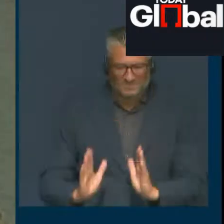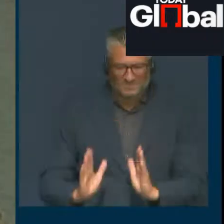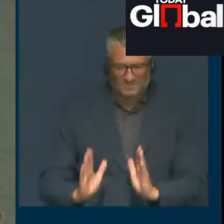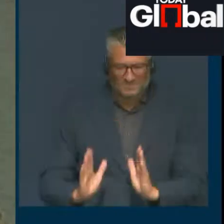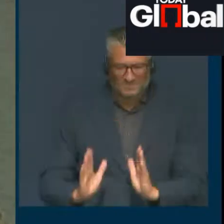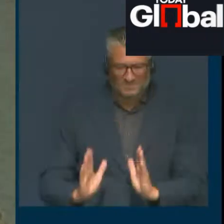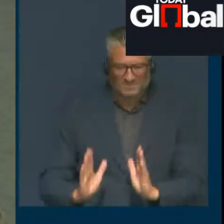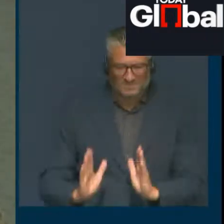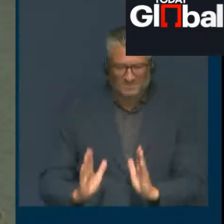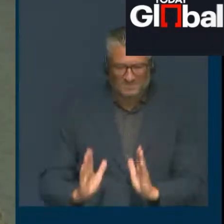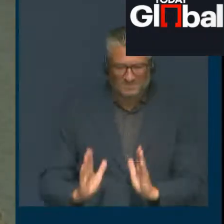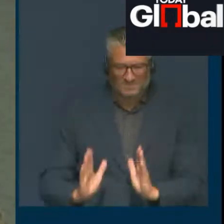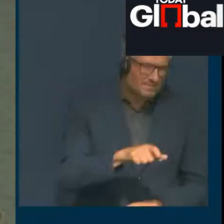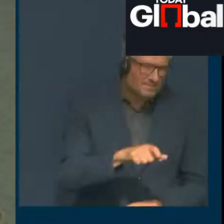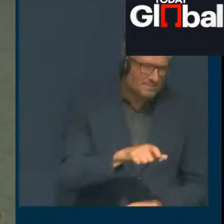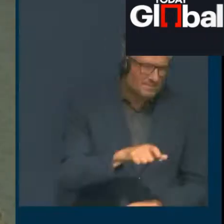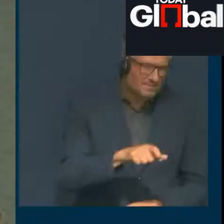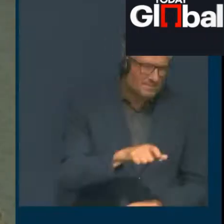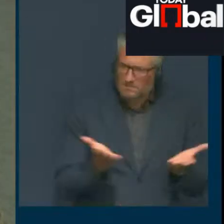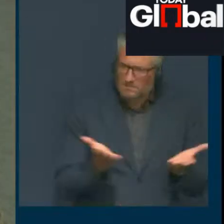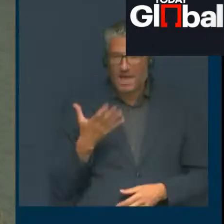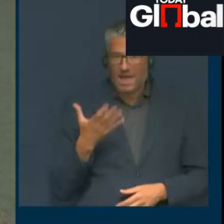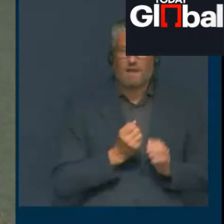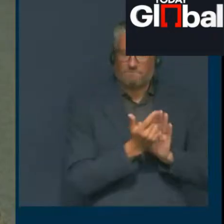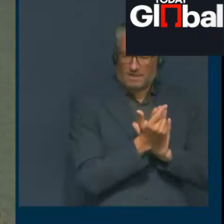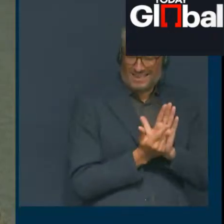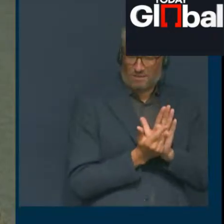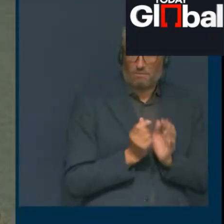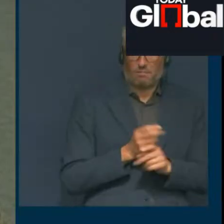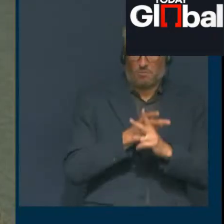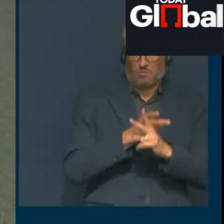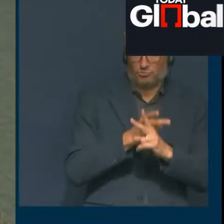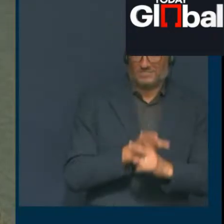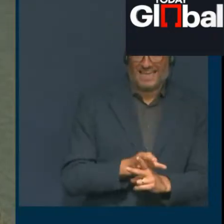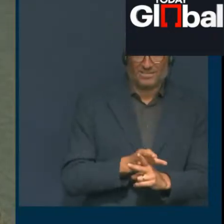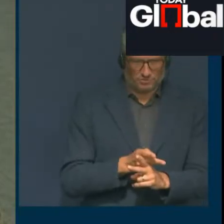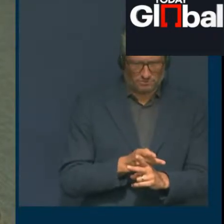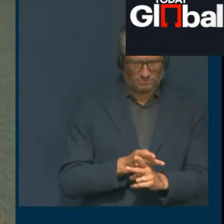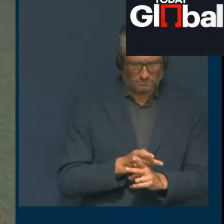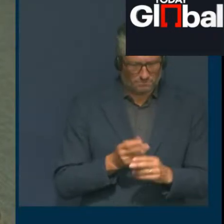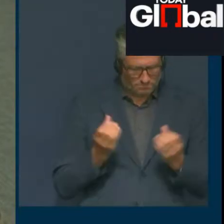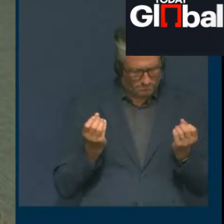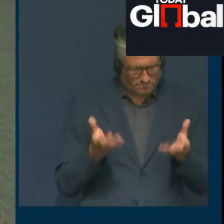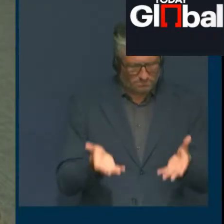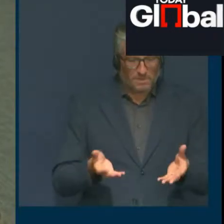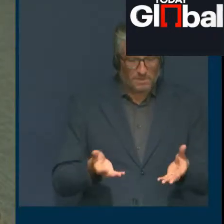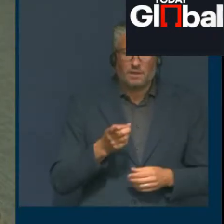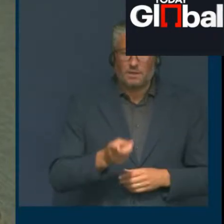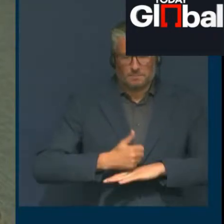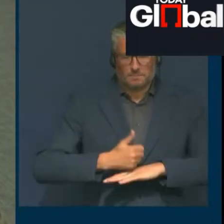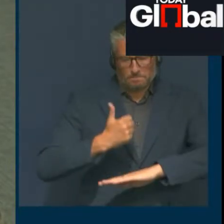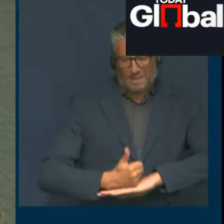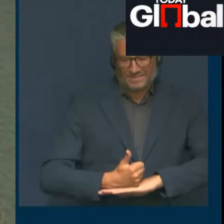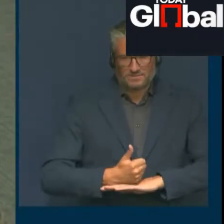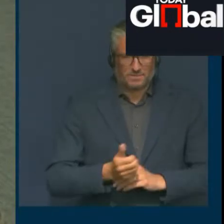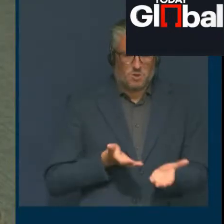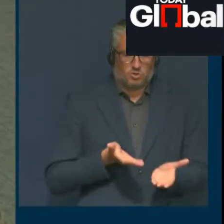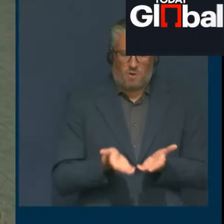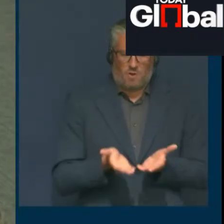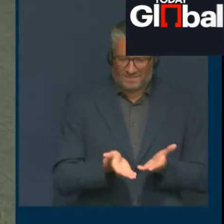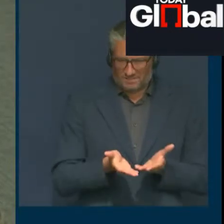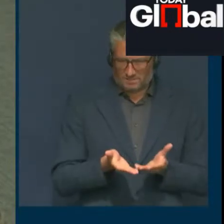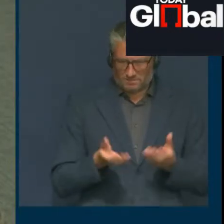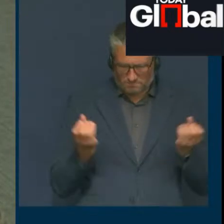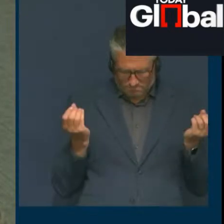enjoy legal protection and the basic services in accordance with the national legislation